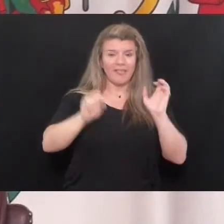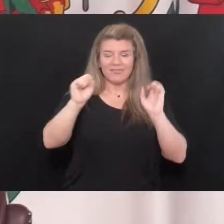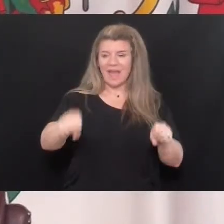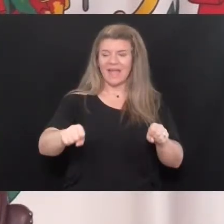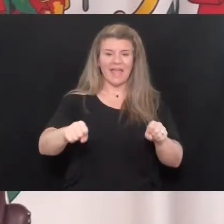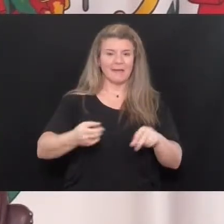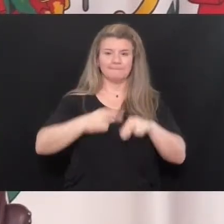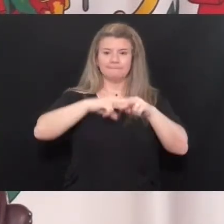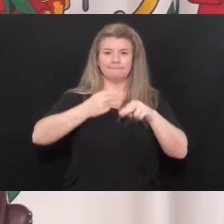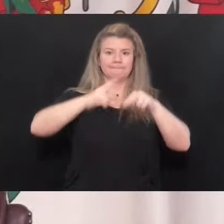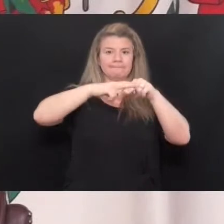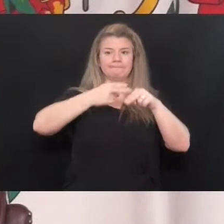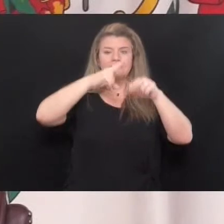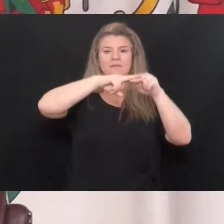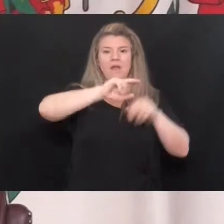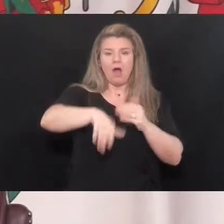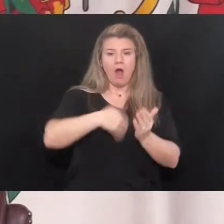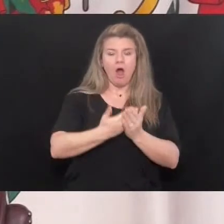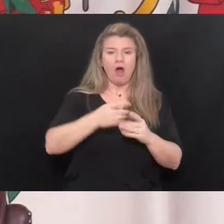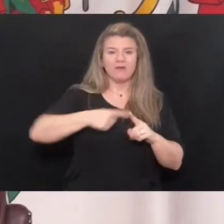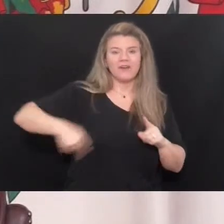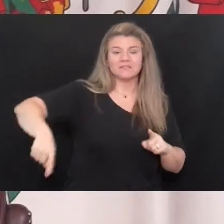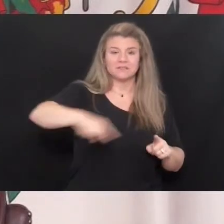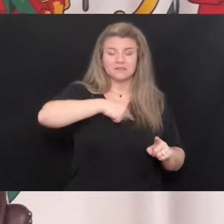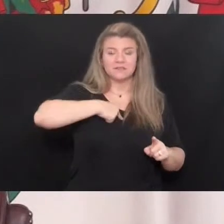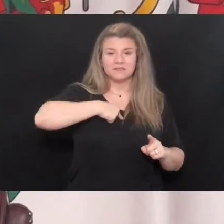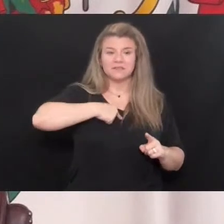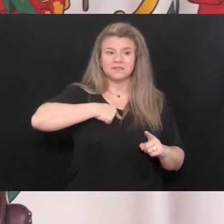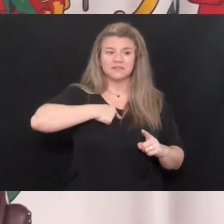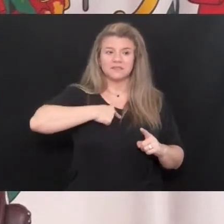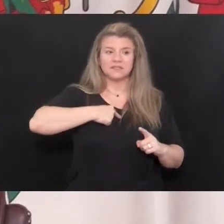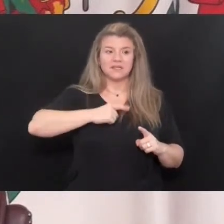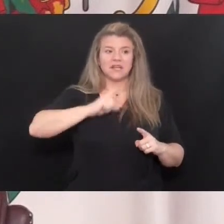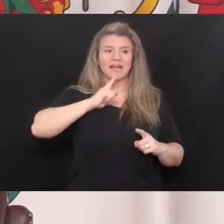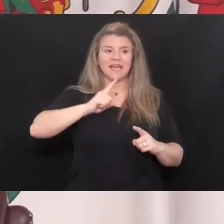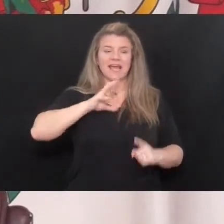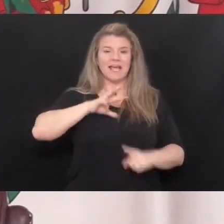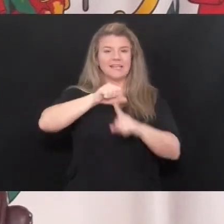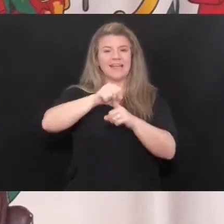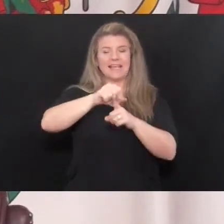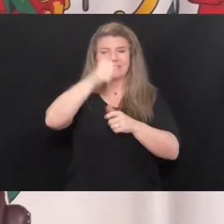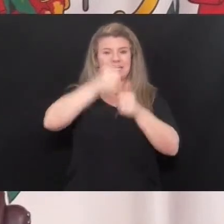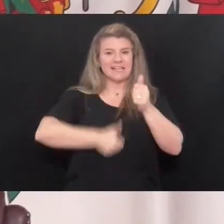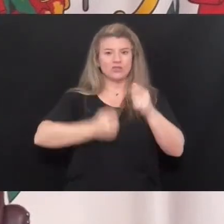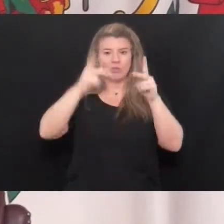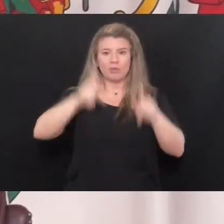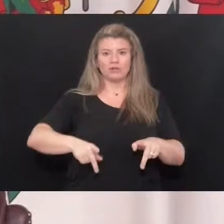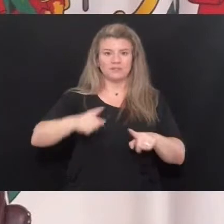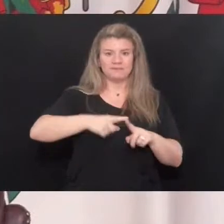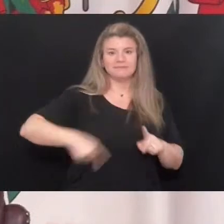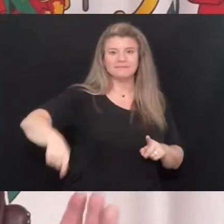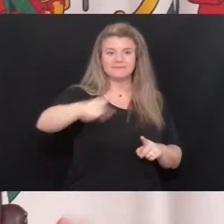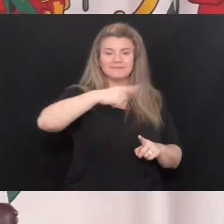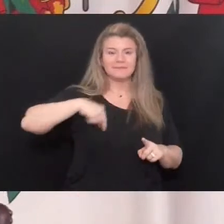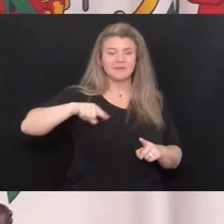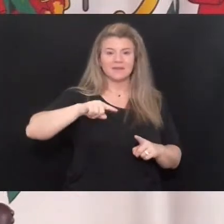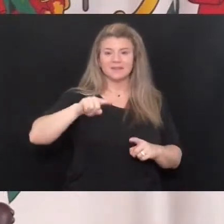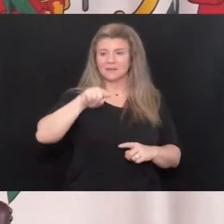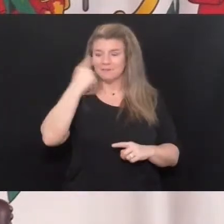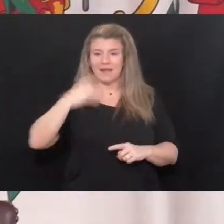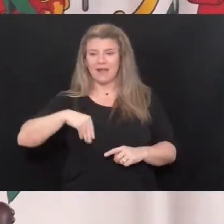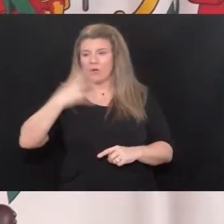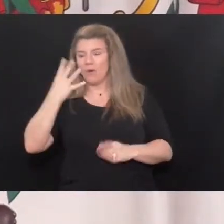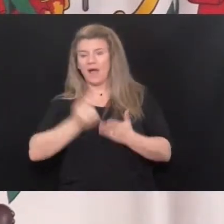cannibalize all of us, and it attacks each and every one of us, you know, black, white, rich,